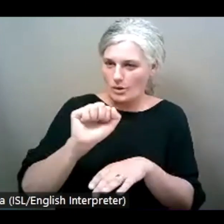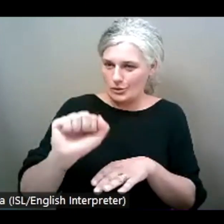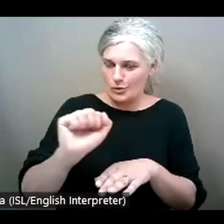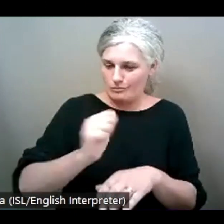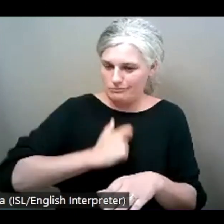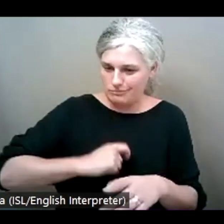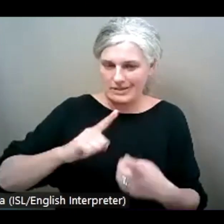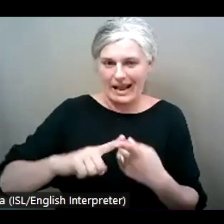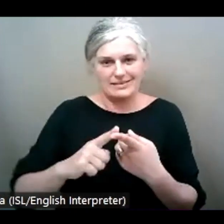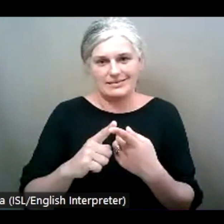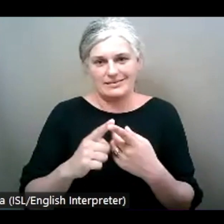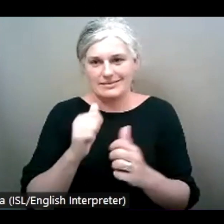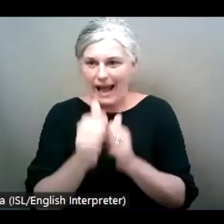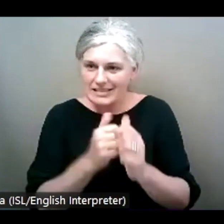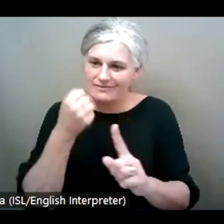disabled activist?